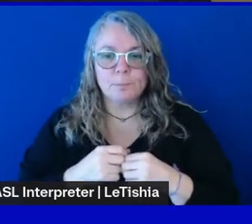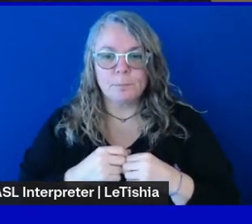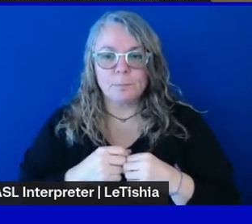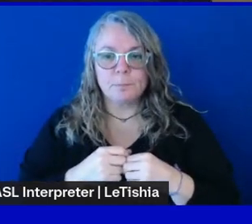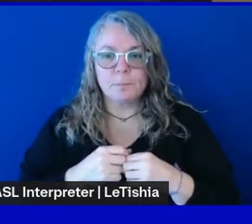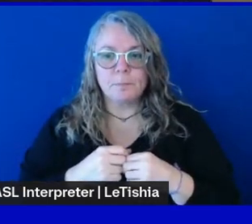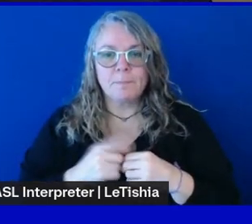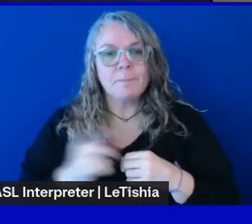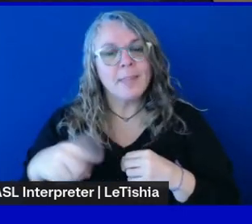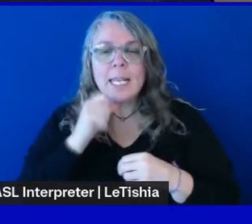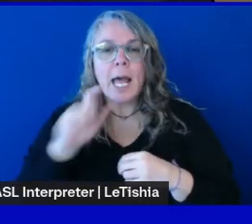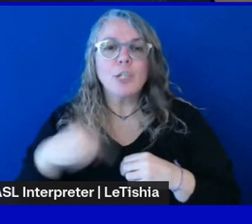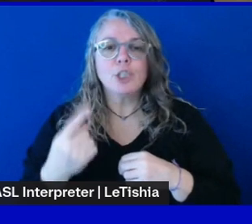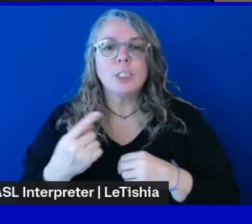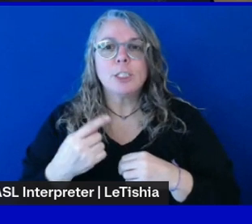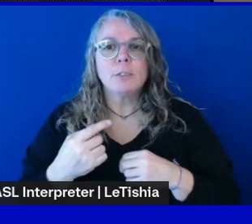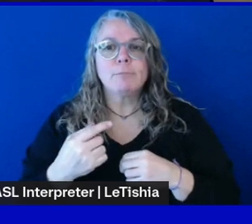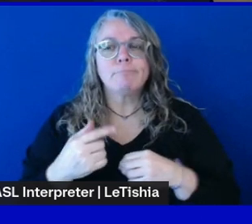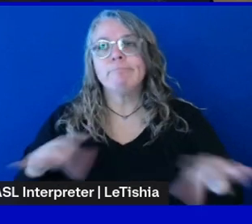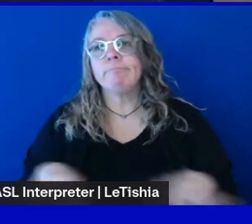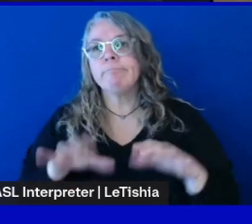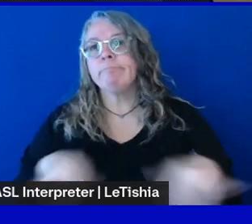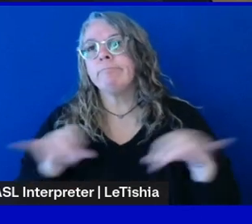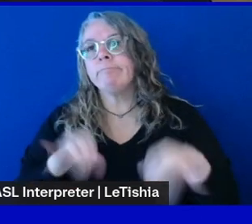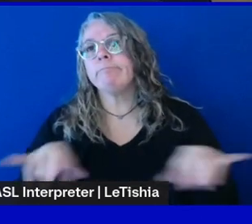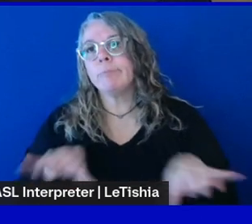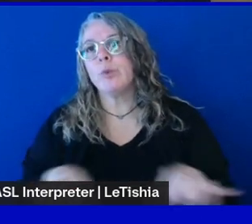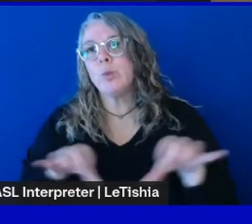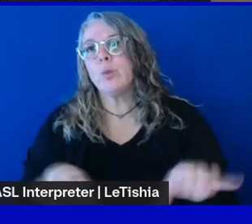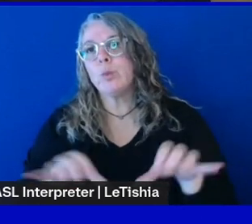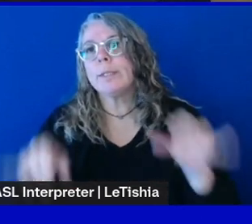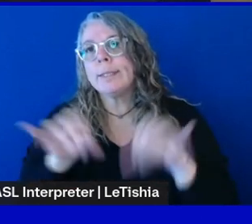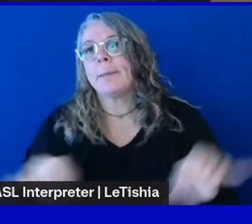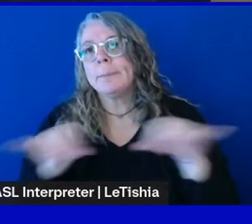not just kind of doing it for the sake of